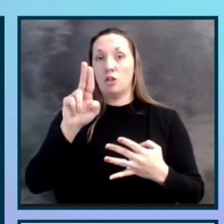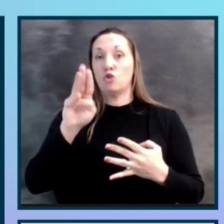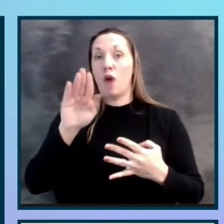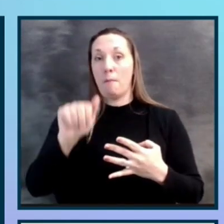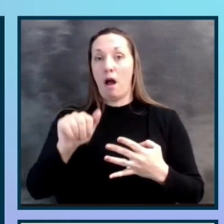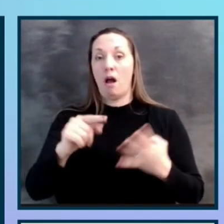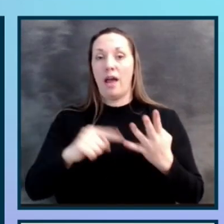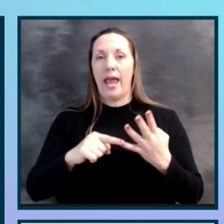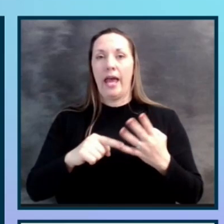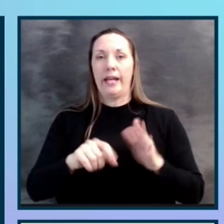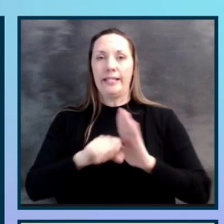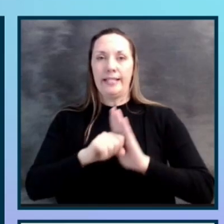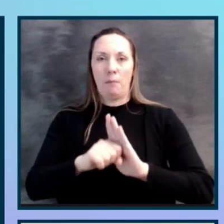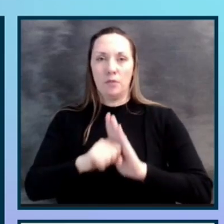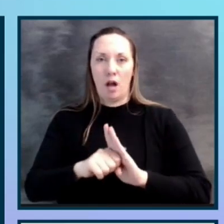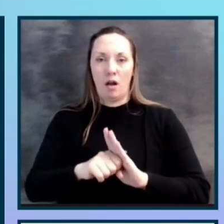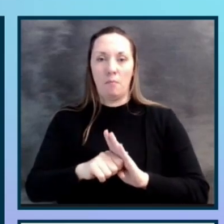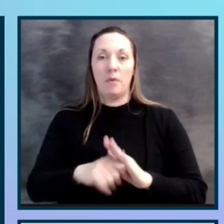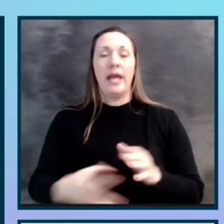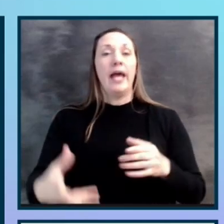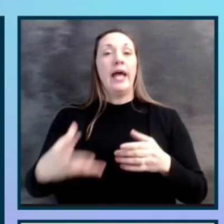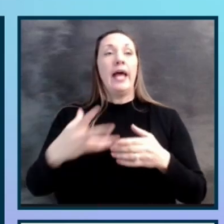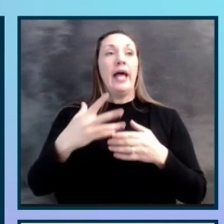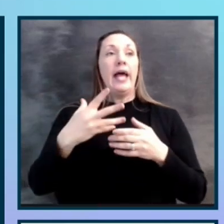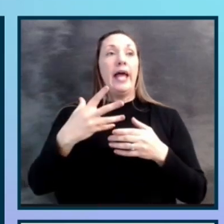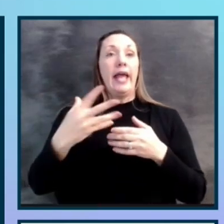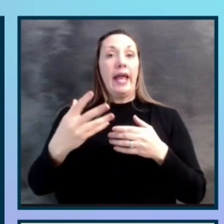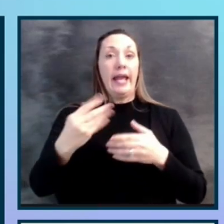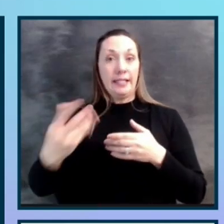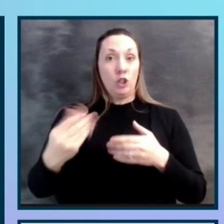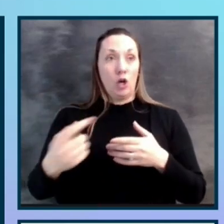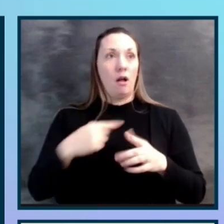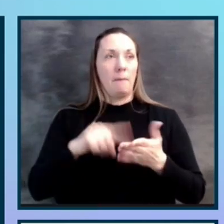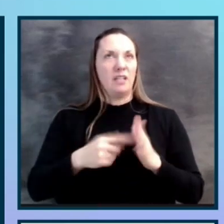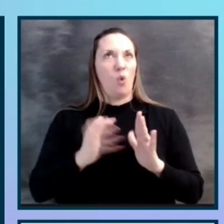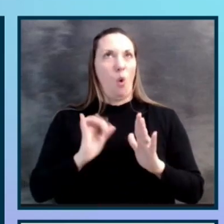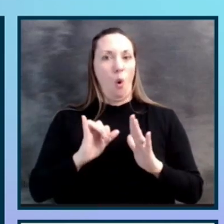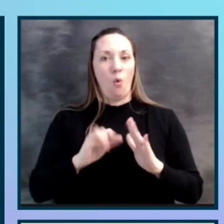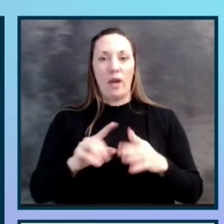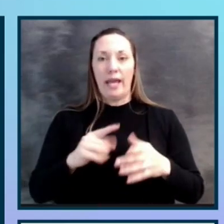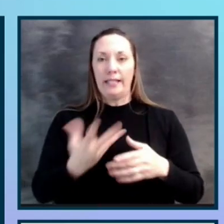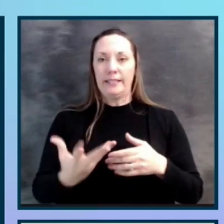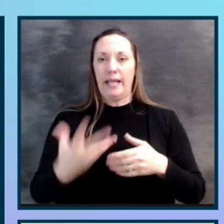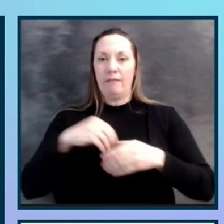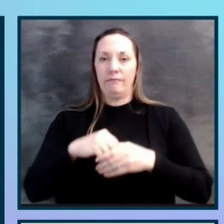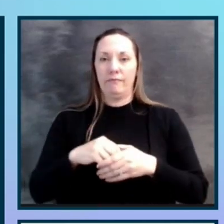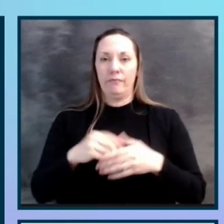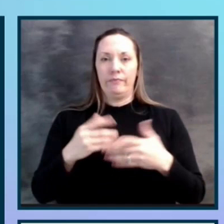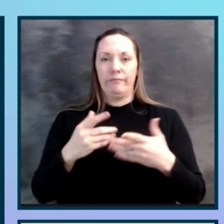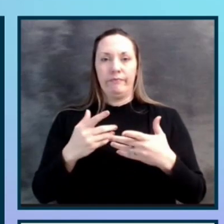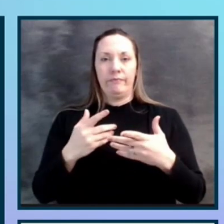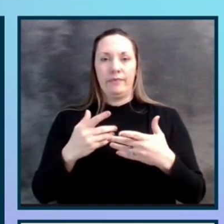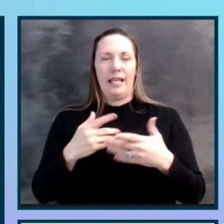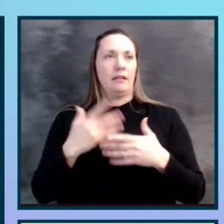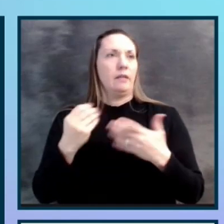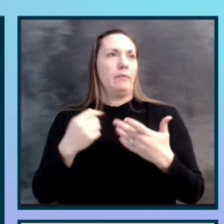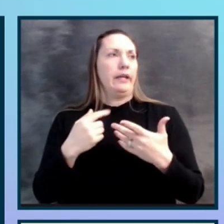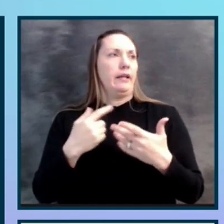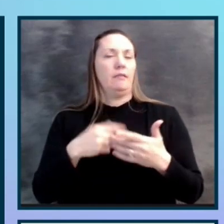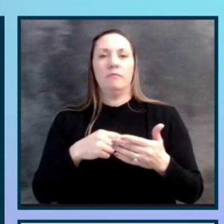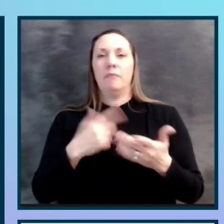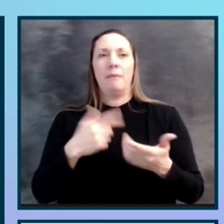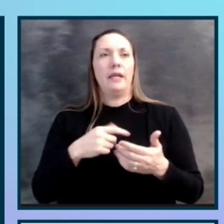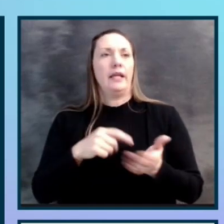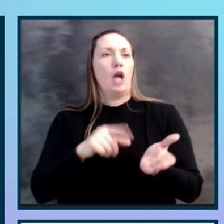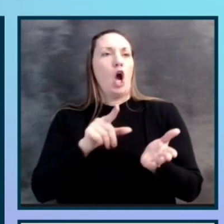means it's impersonal in nature and that they stem from an outside source that shares sensitive content, such as news articles or